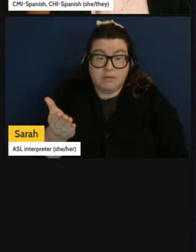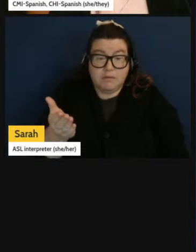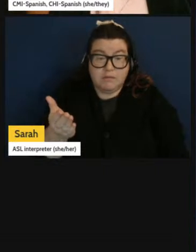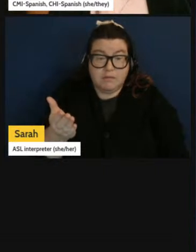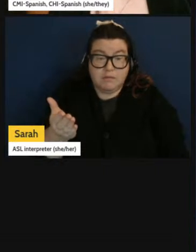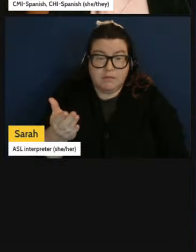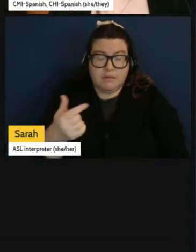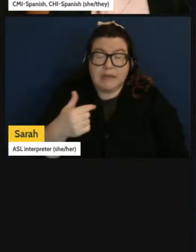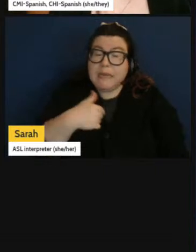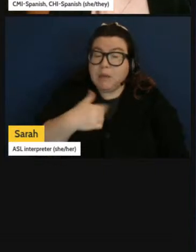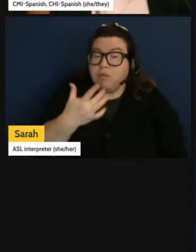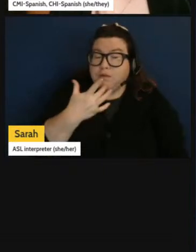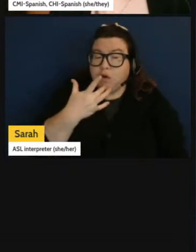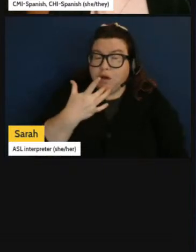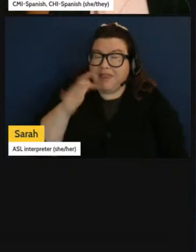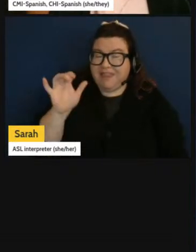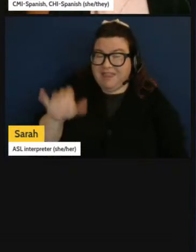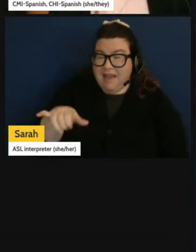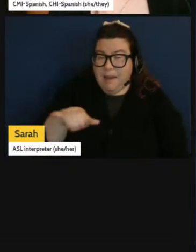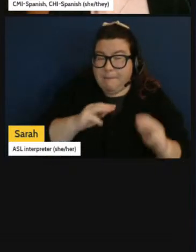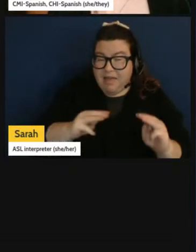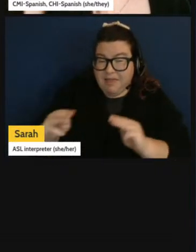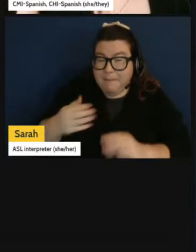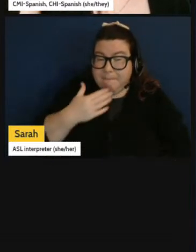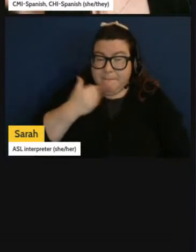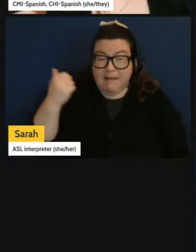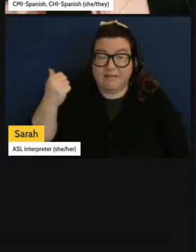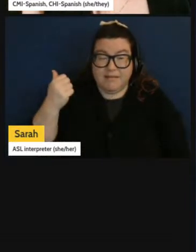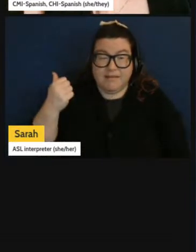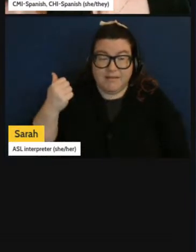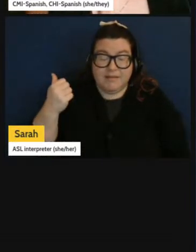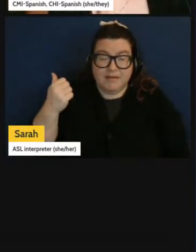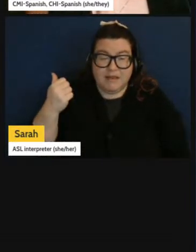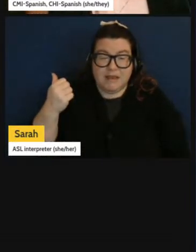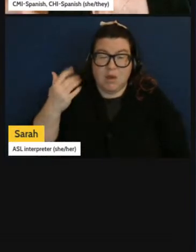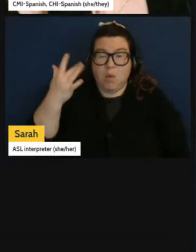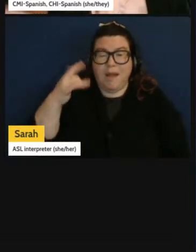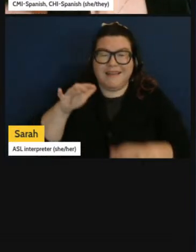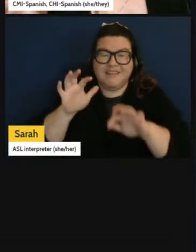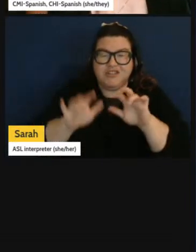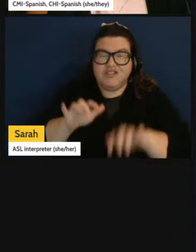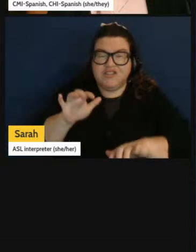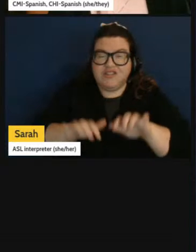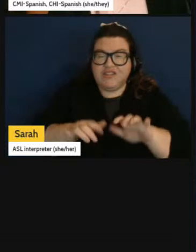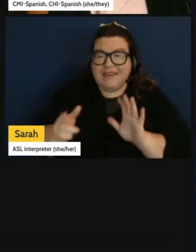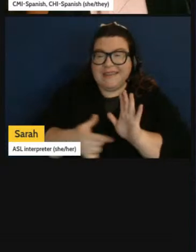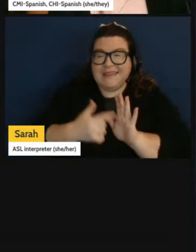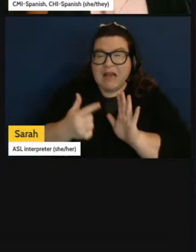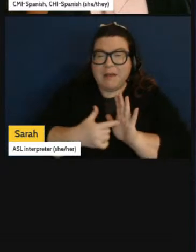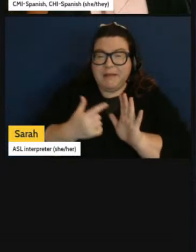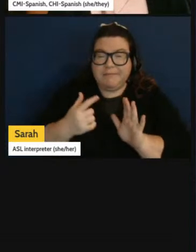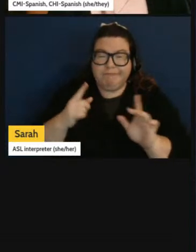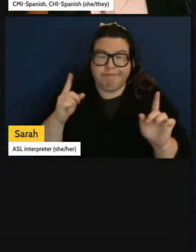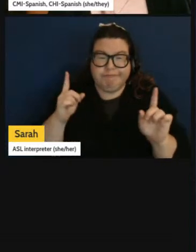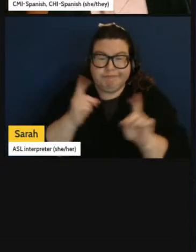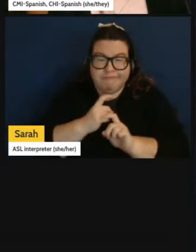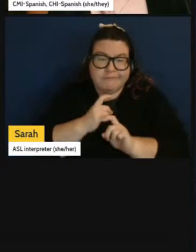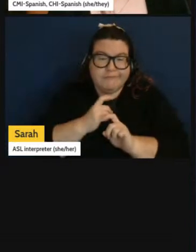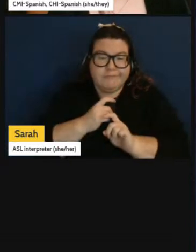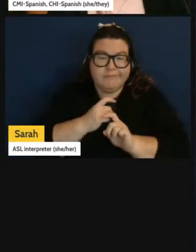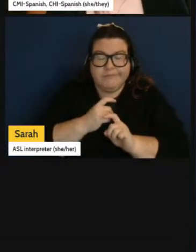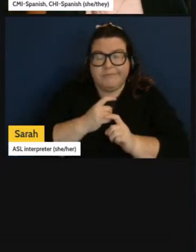would prefer that you do that because the chat sometimes gets a little tricky.